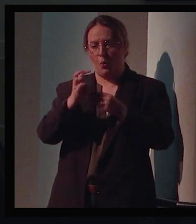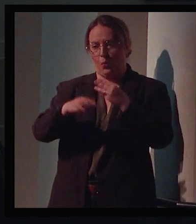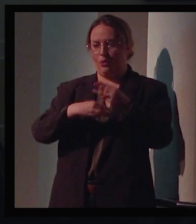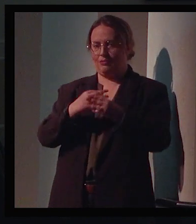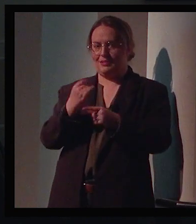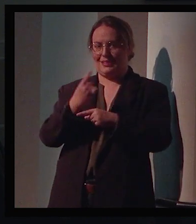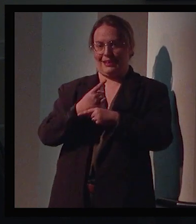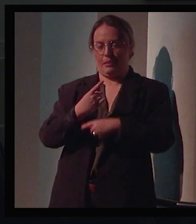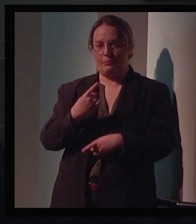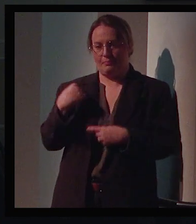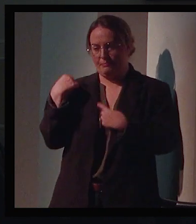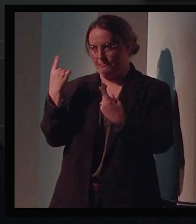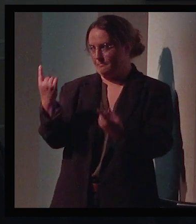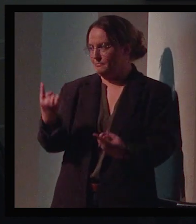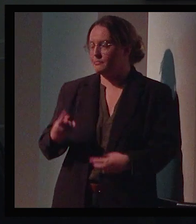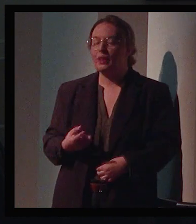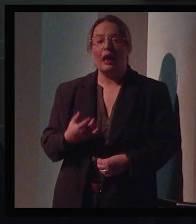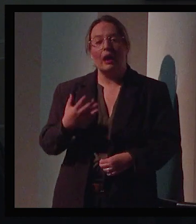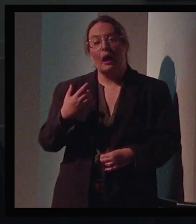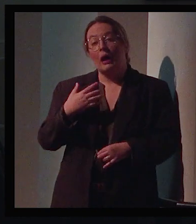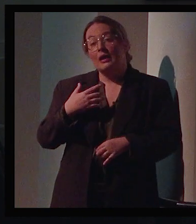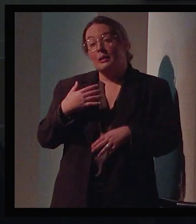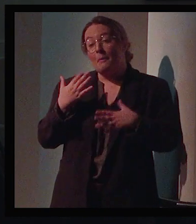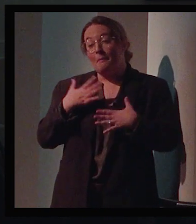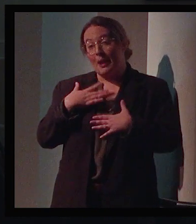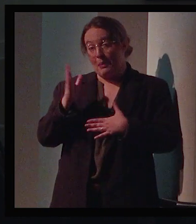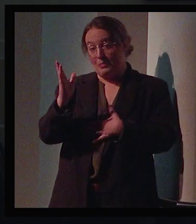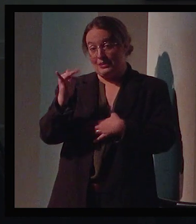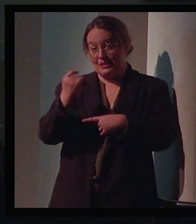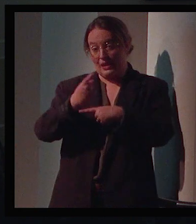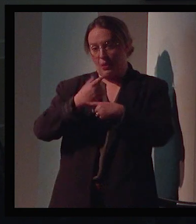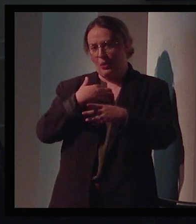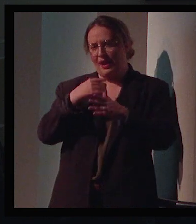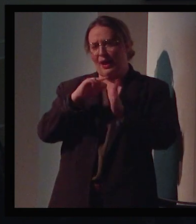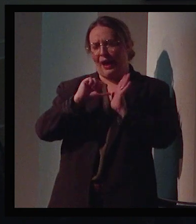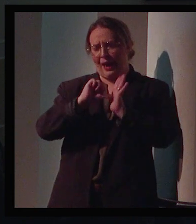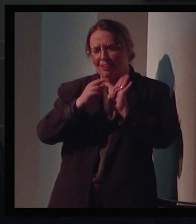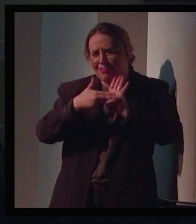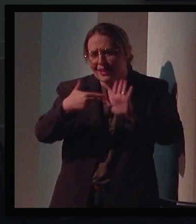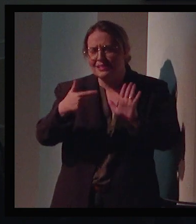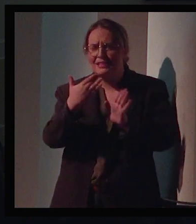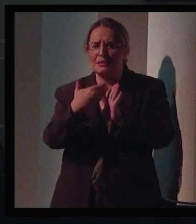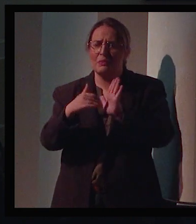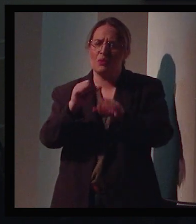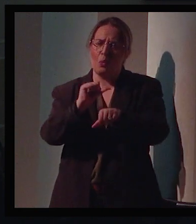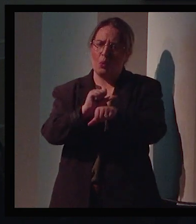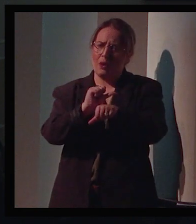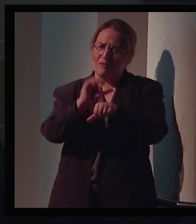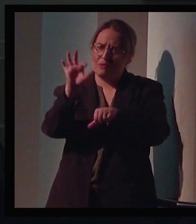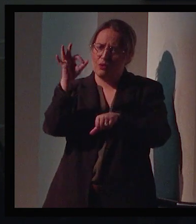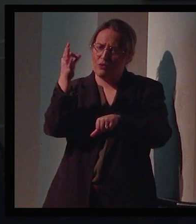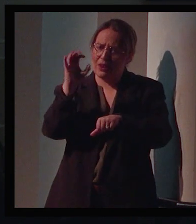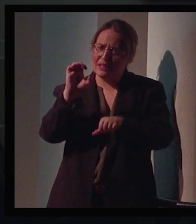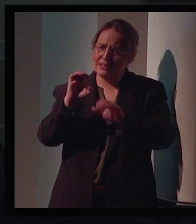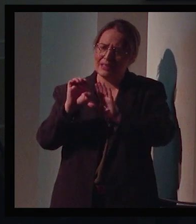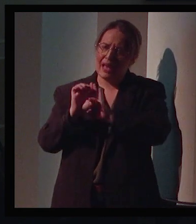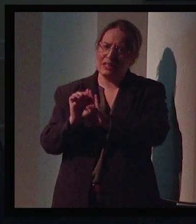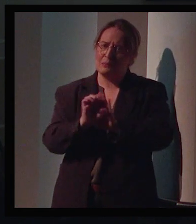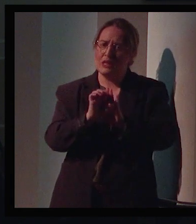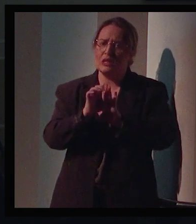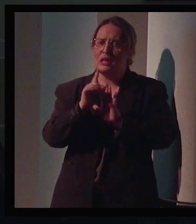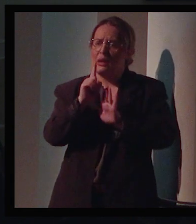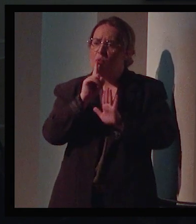my talk, I want to highlight some of the works from the French Moderns exhibition that epitomize the art movements that shocked